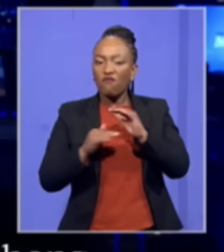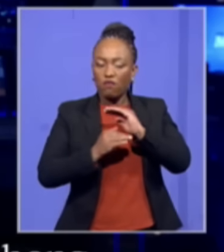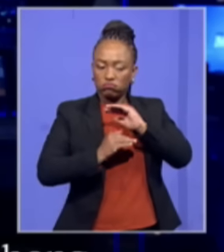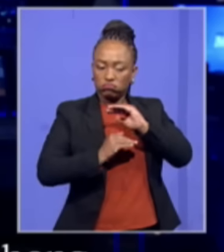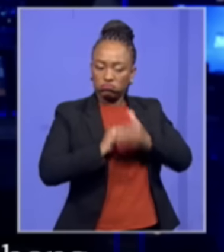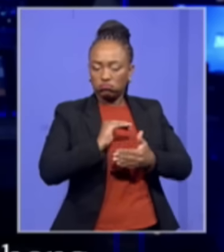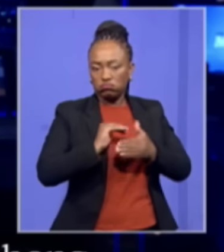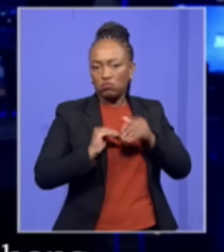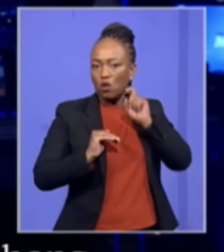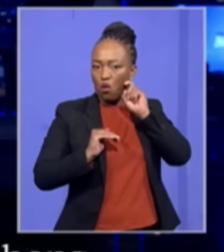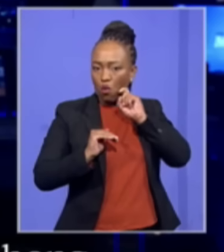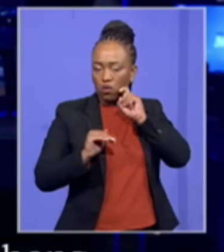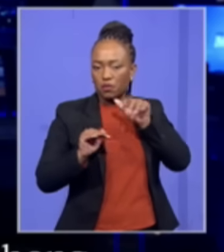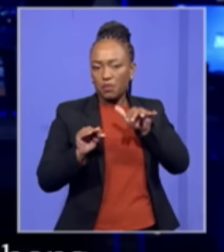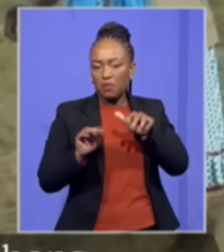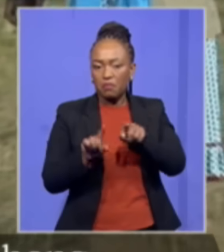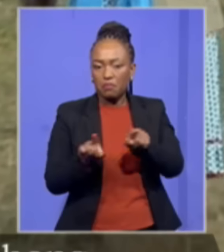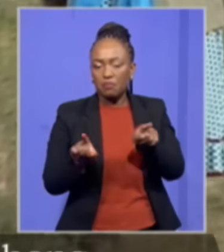ona.